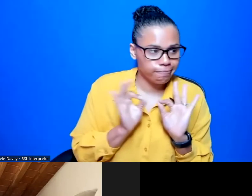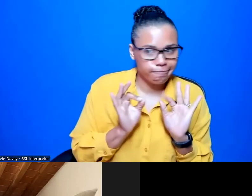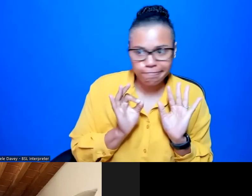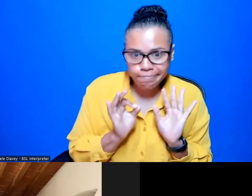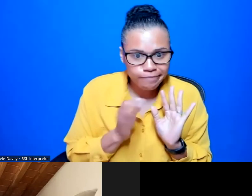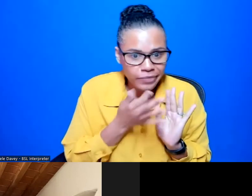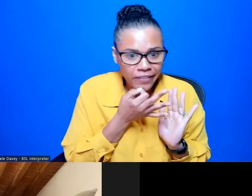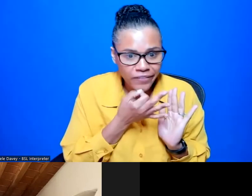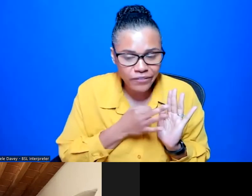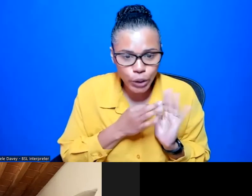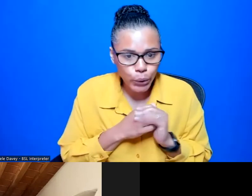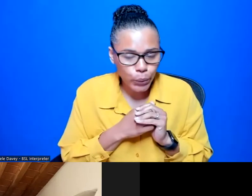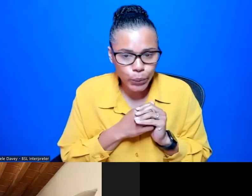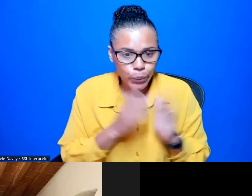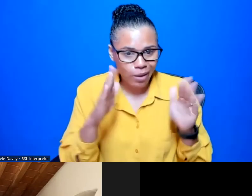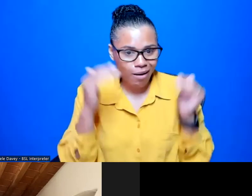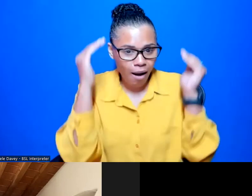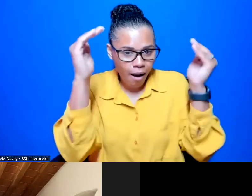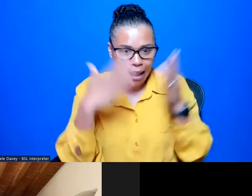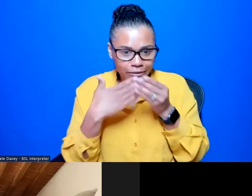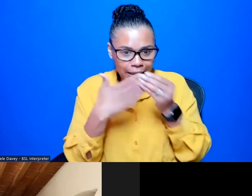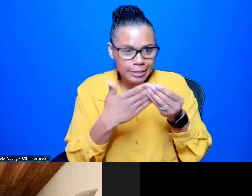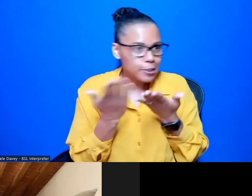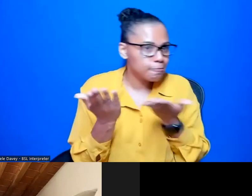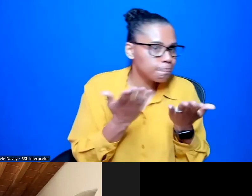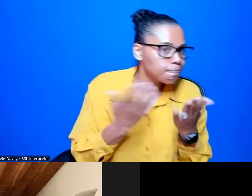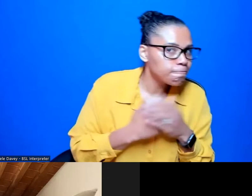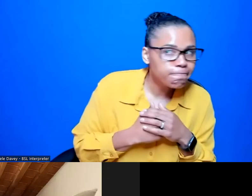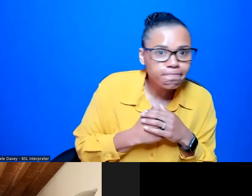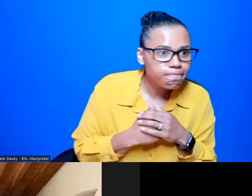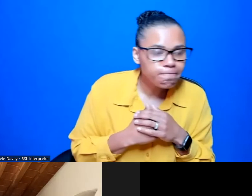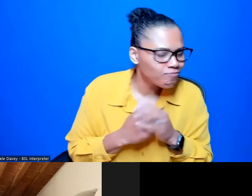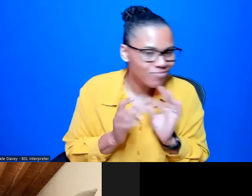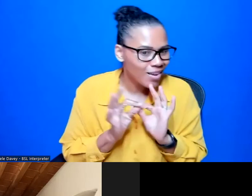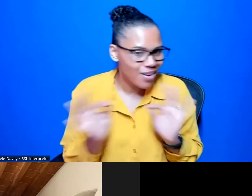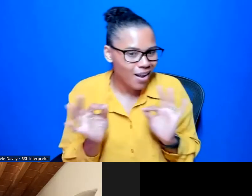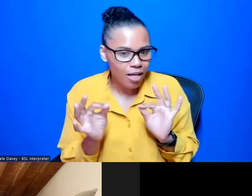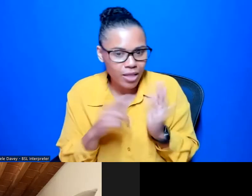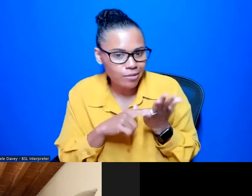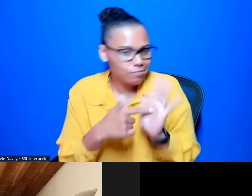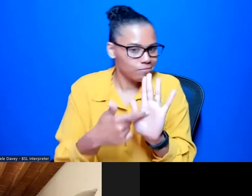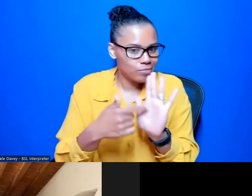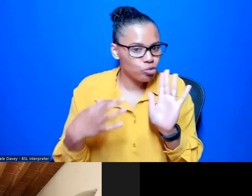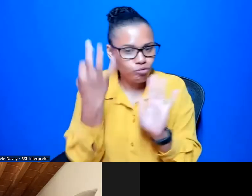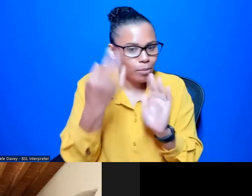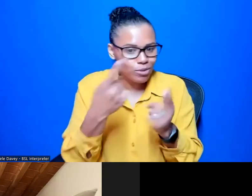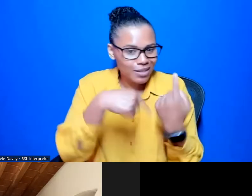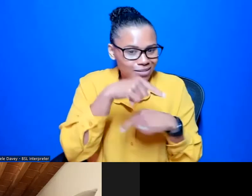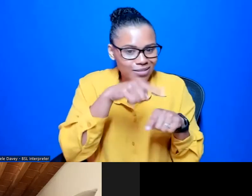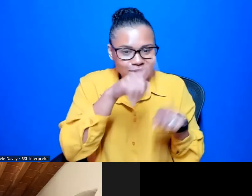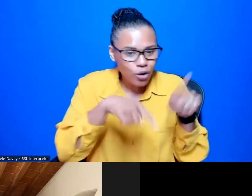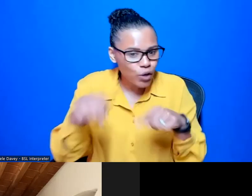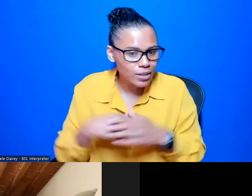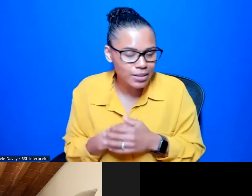real high level kind of leadership positions in the governance and the administration. So I think one of the things that I wanted